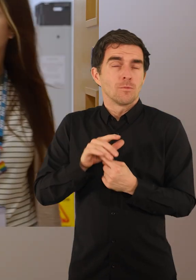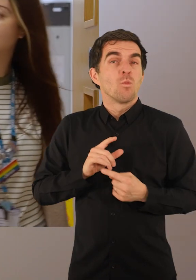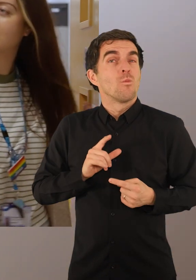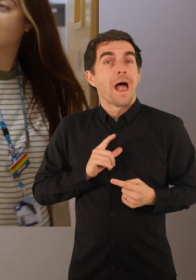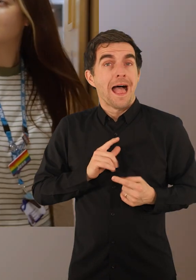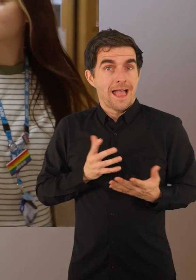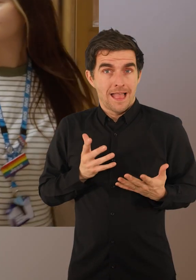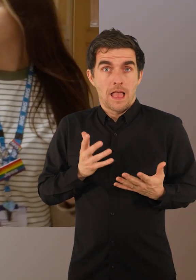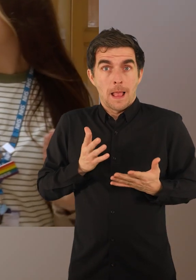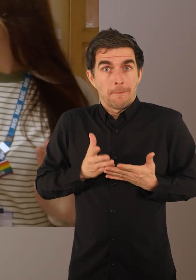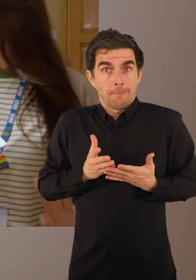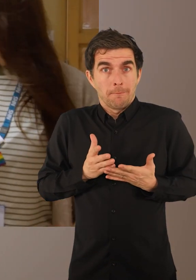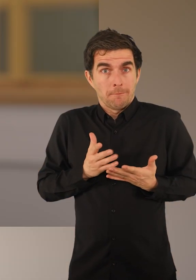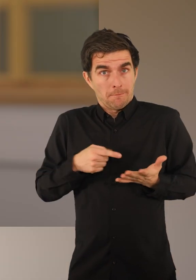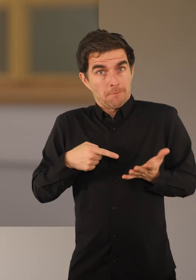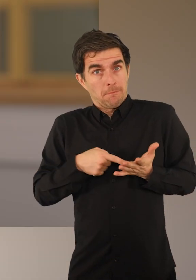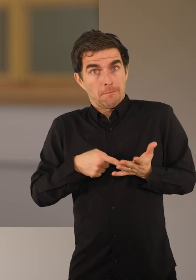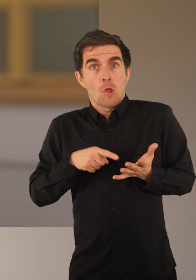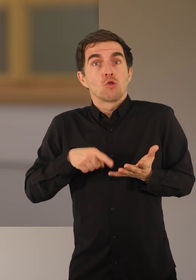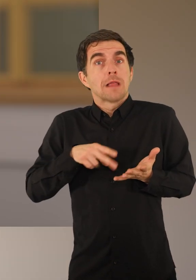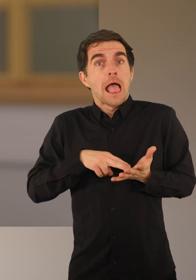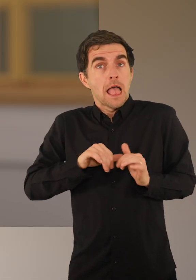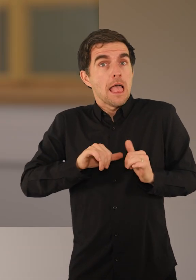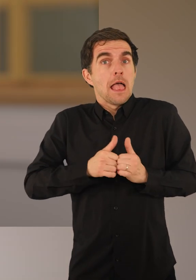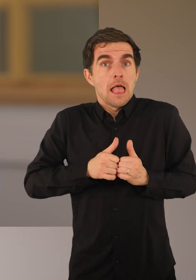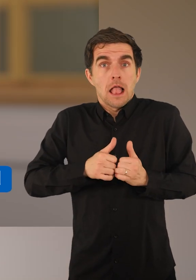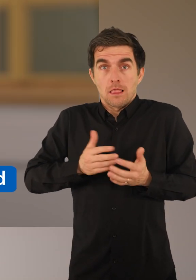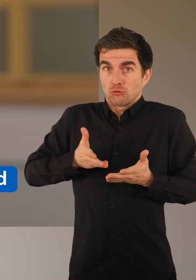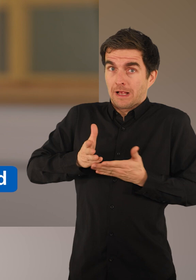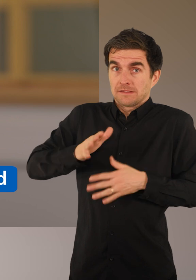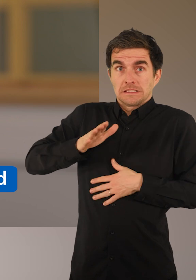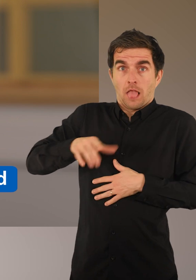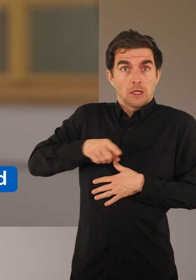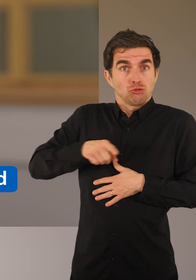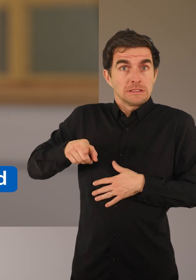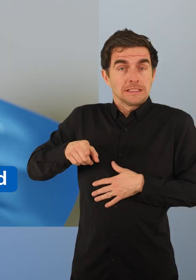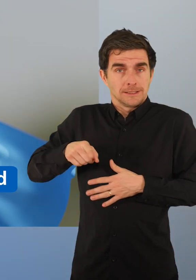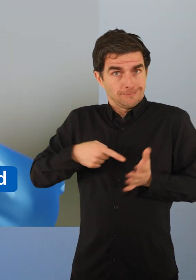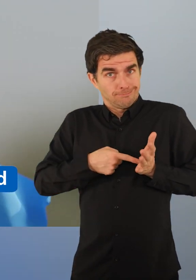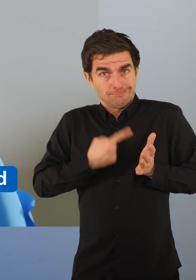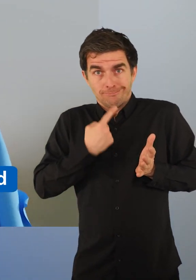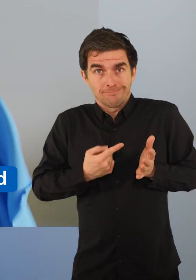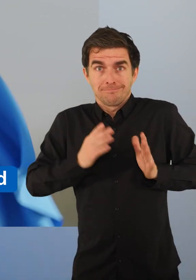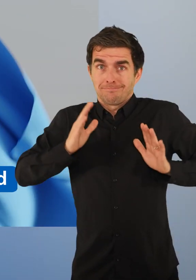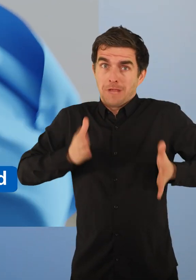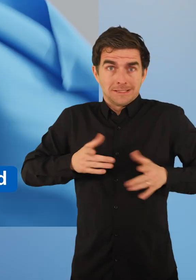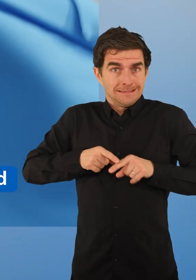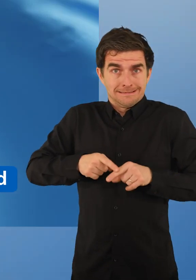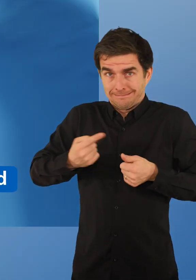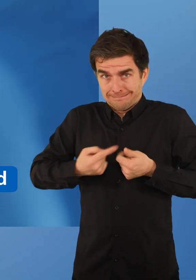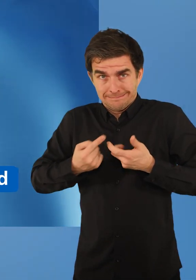This is really important because it's actually something that is said in the UN Convention on the Rights of a Child.